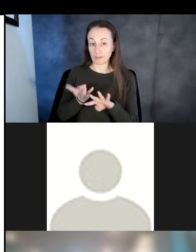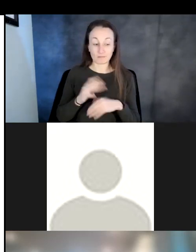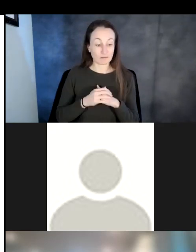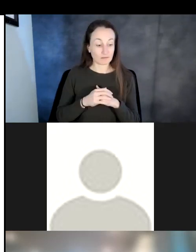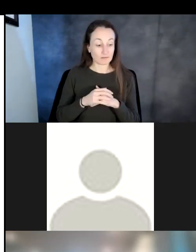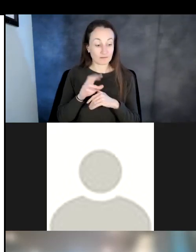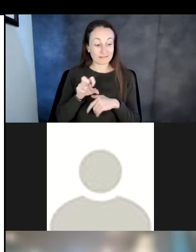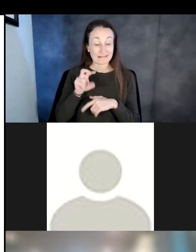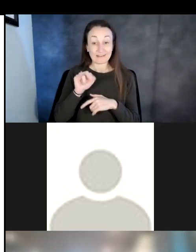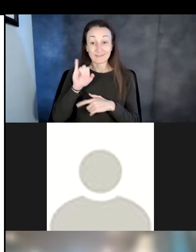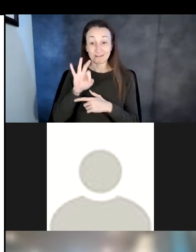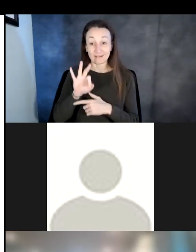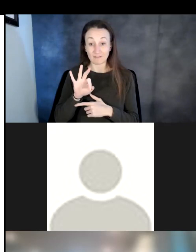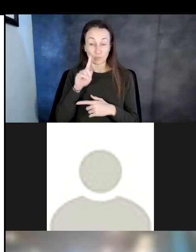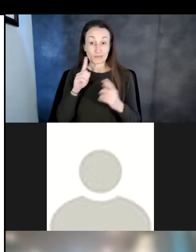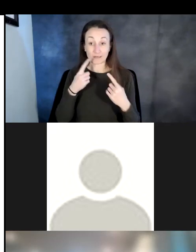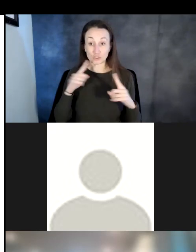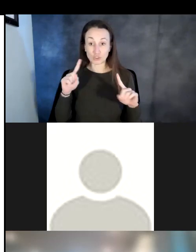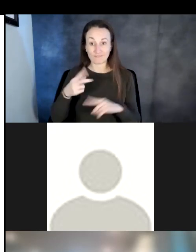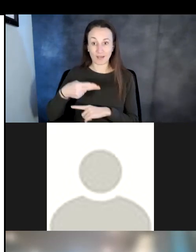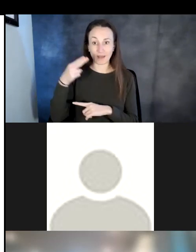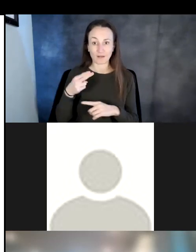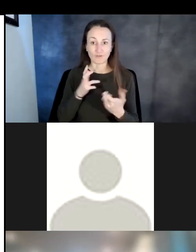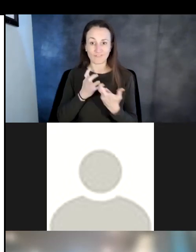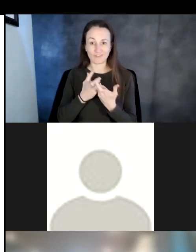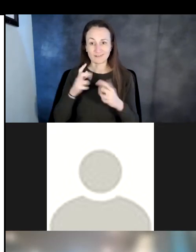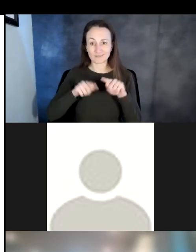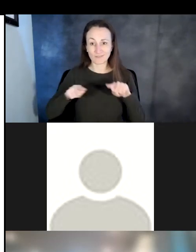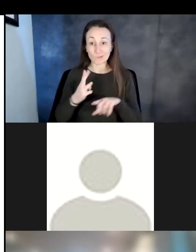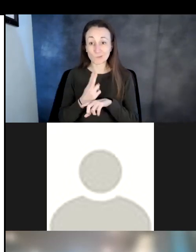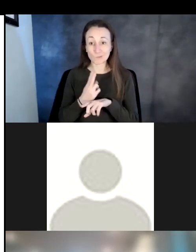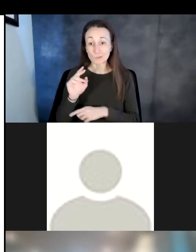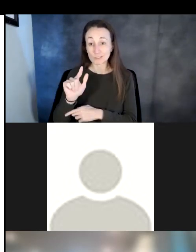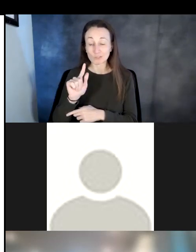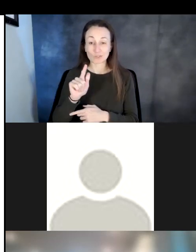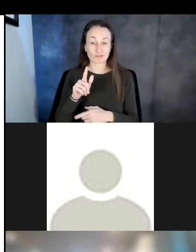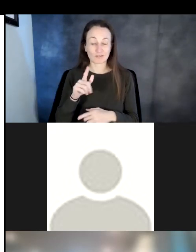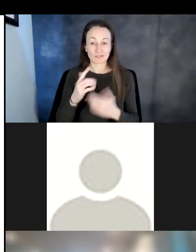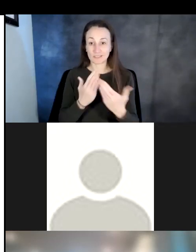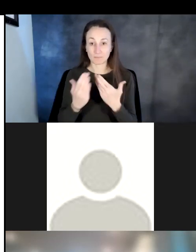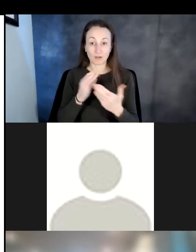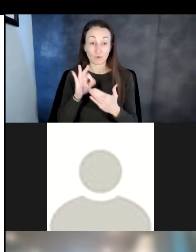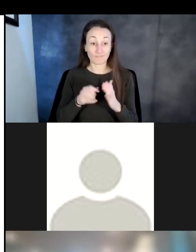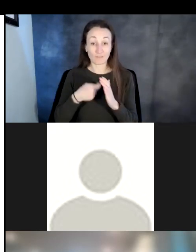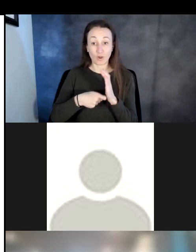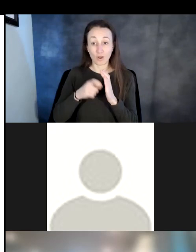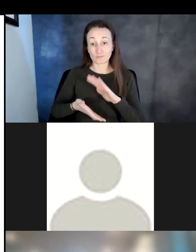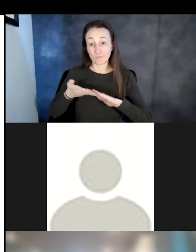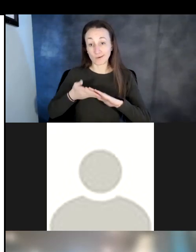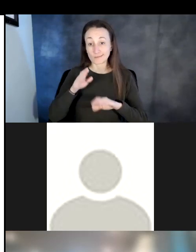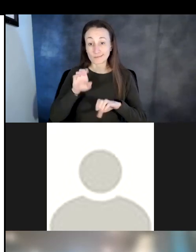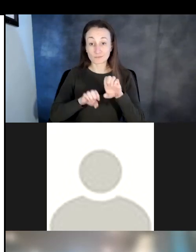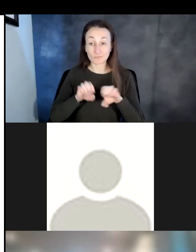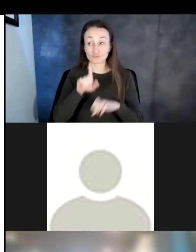even if maybe we can achieve much higher fitness variance using machine learning, it doesn't really matter if the actual cost of running the experiment